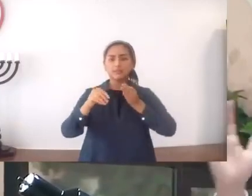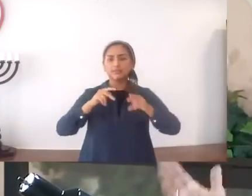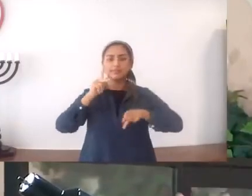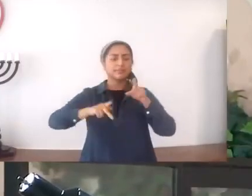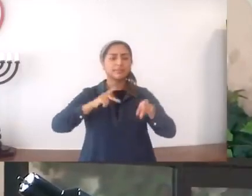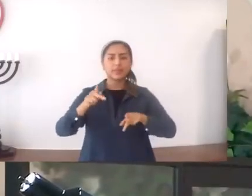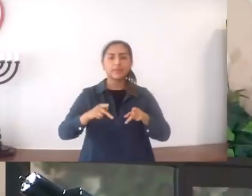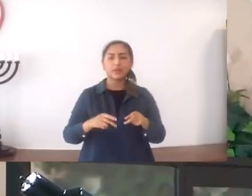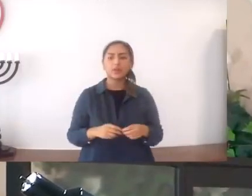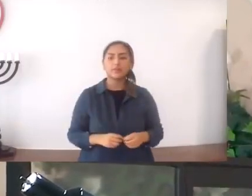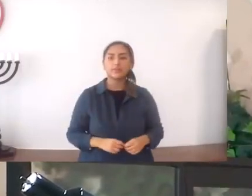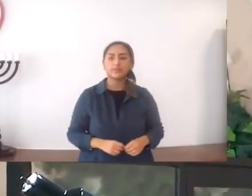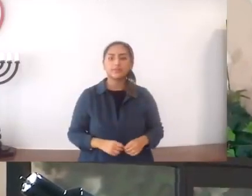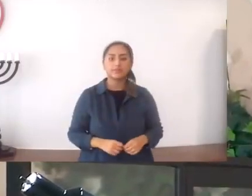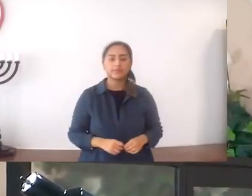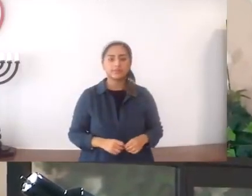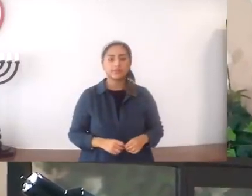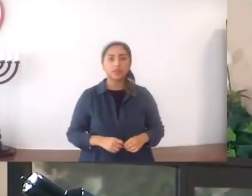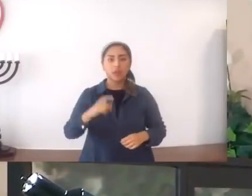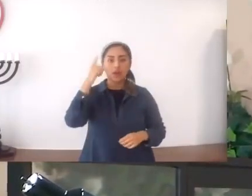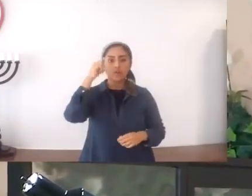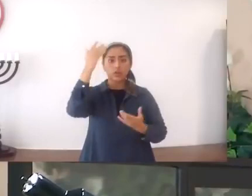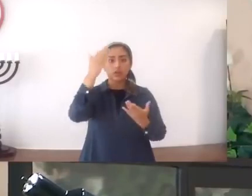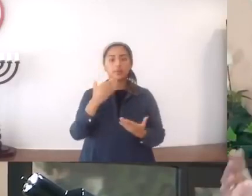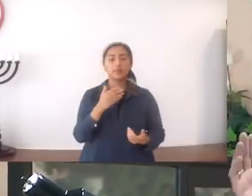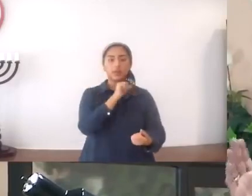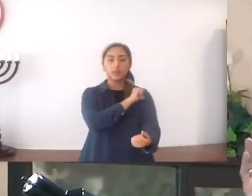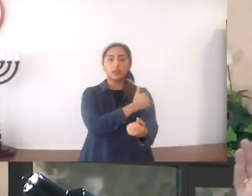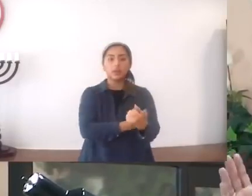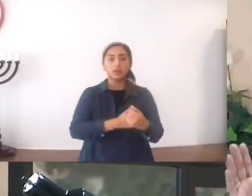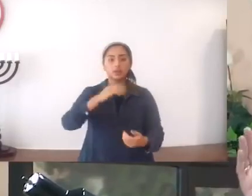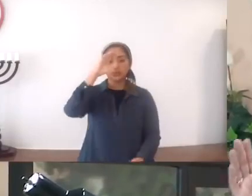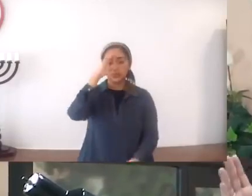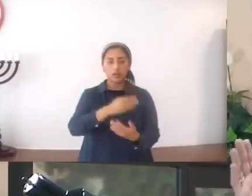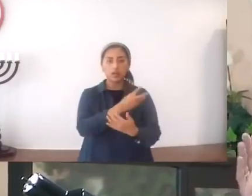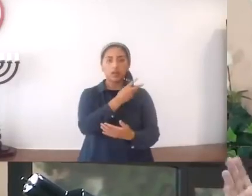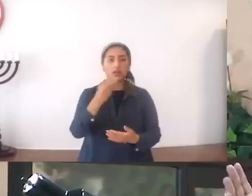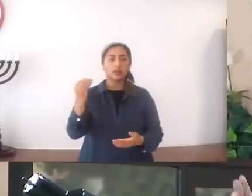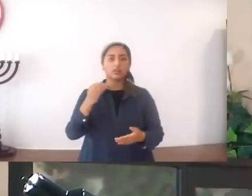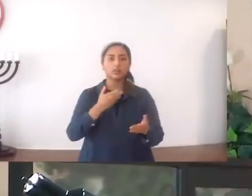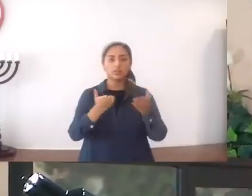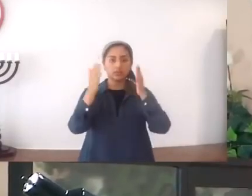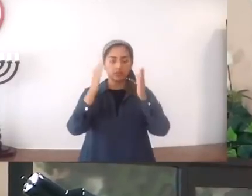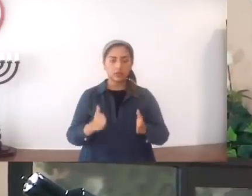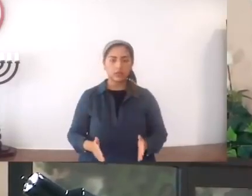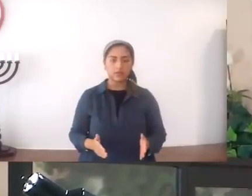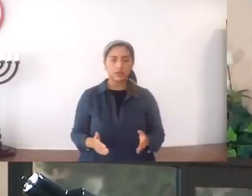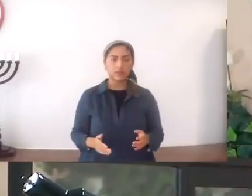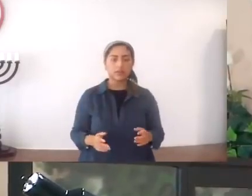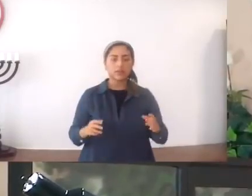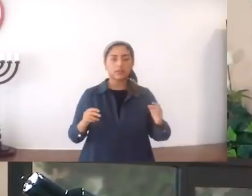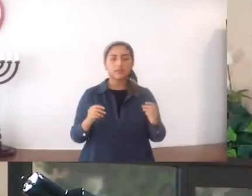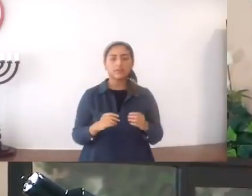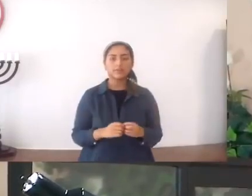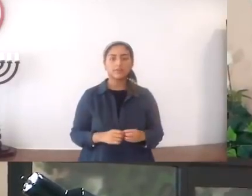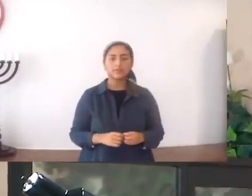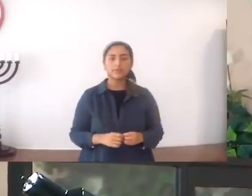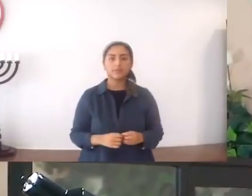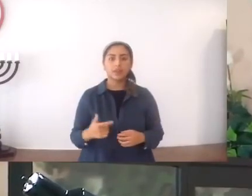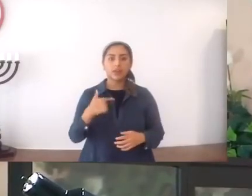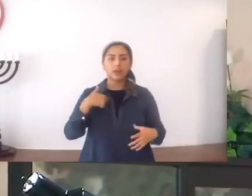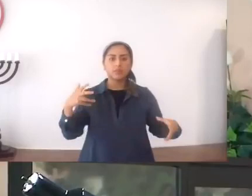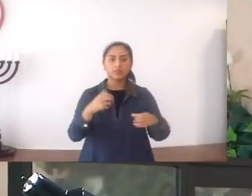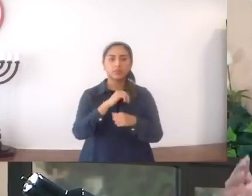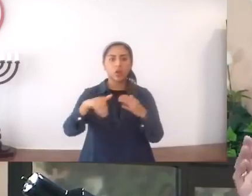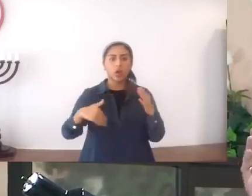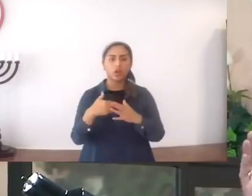eyes y millones de personas. of millions of people. Por la autoridad que me has dado como By- tu hijo y como tu siervo, By the authority that you have given me as your